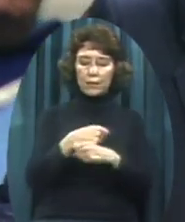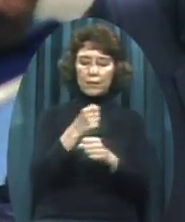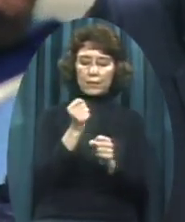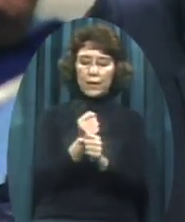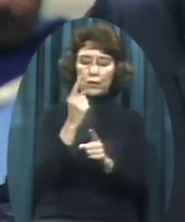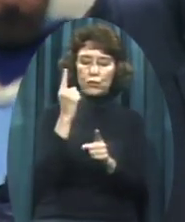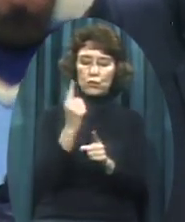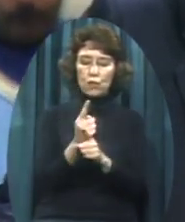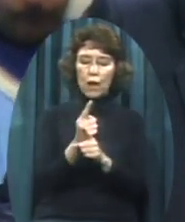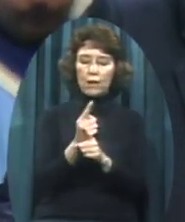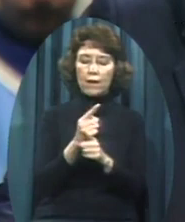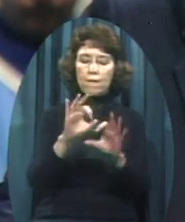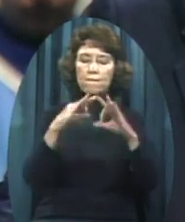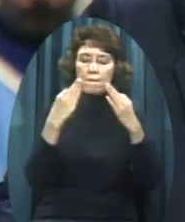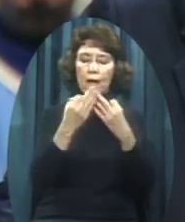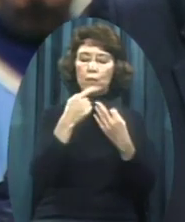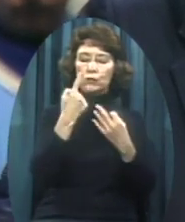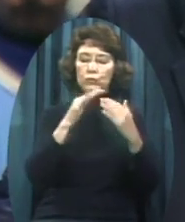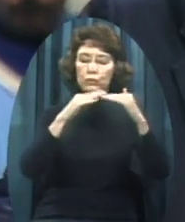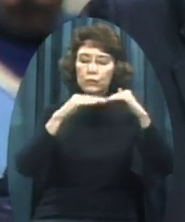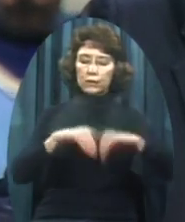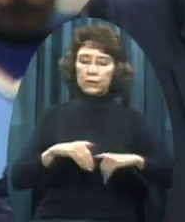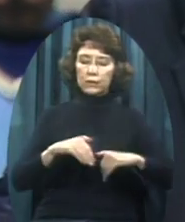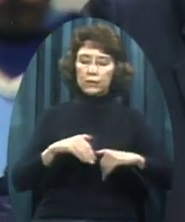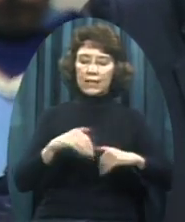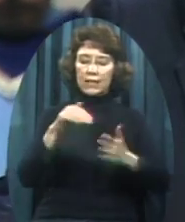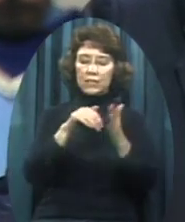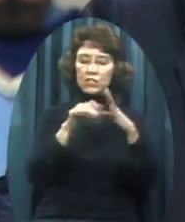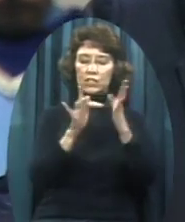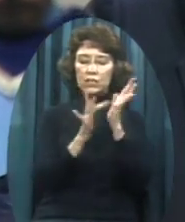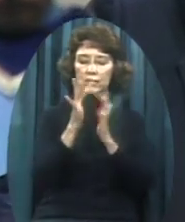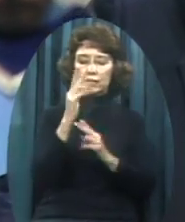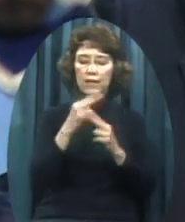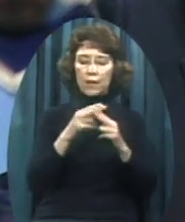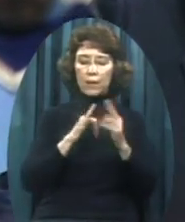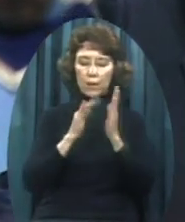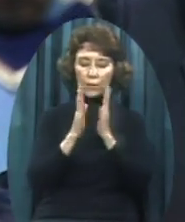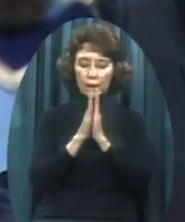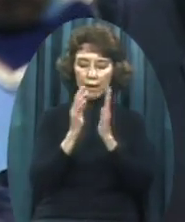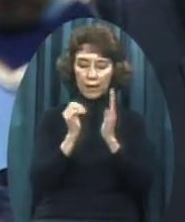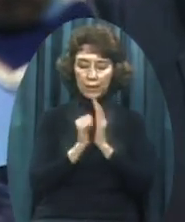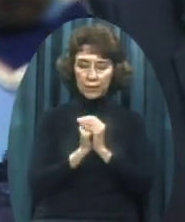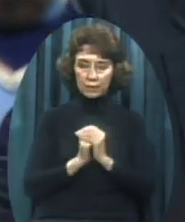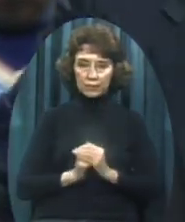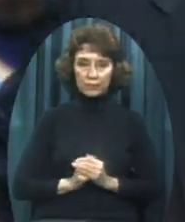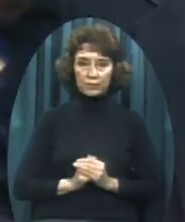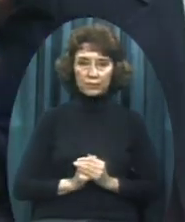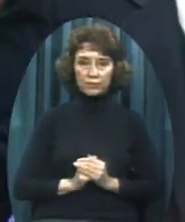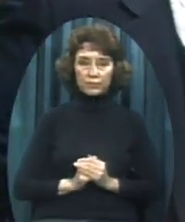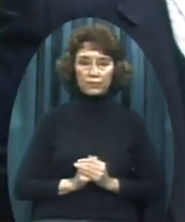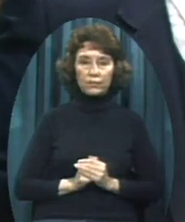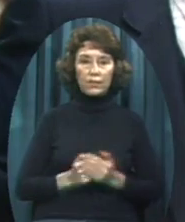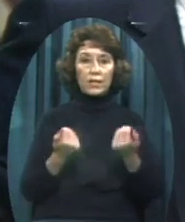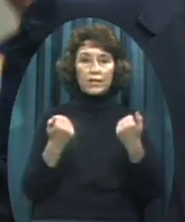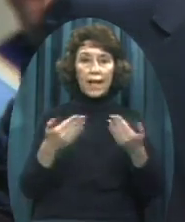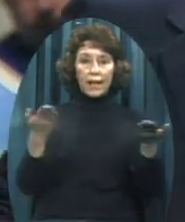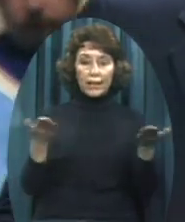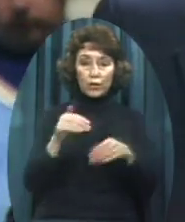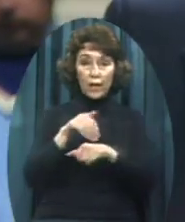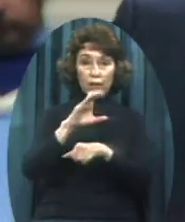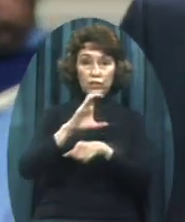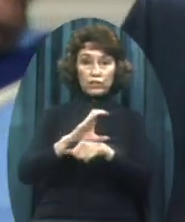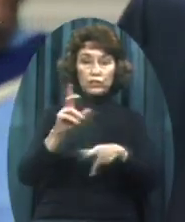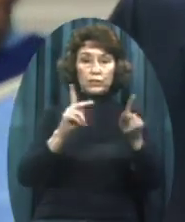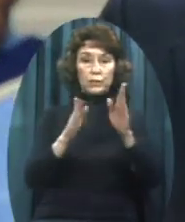families back together. In Jesus' name I pray. Amen. While our heads are bowed and eyes are